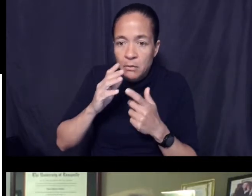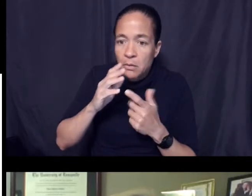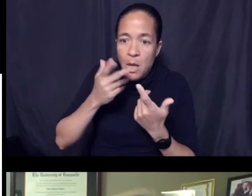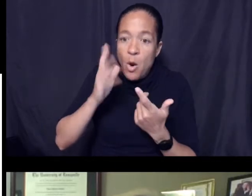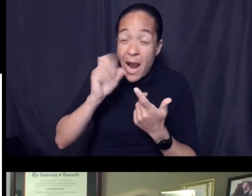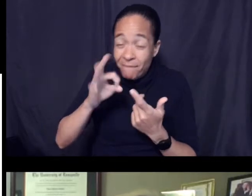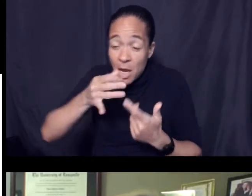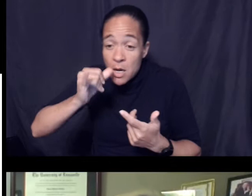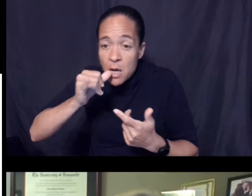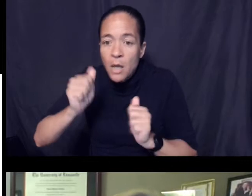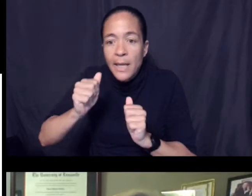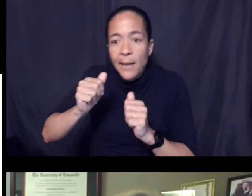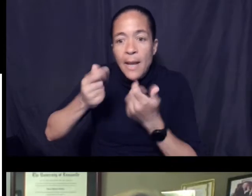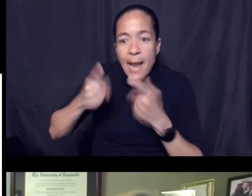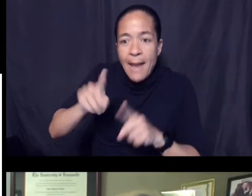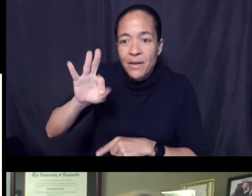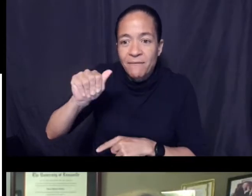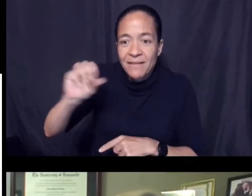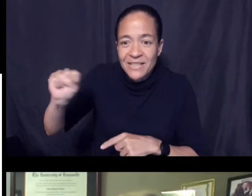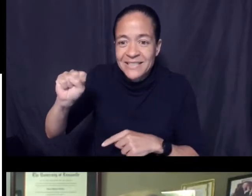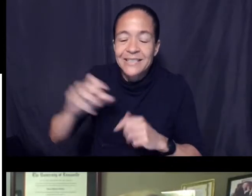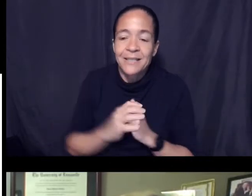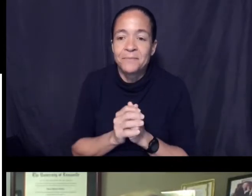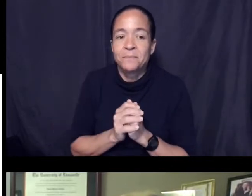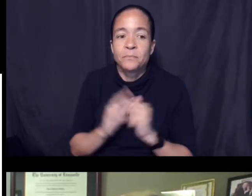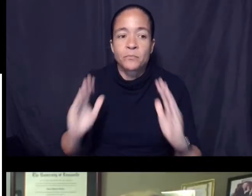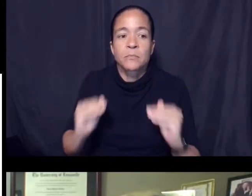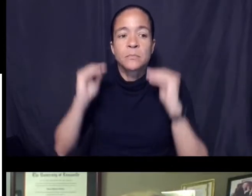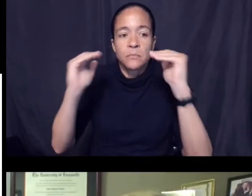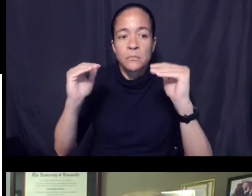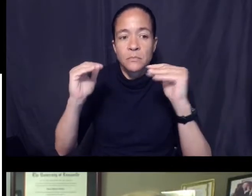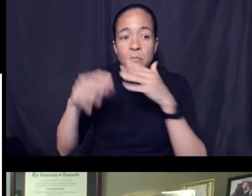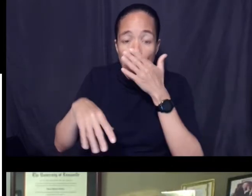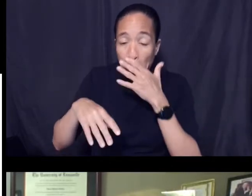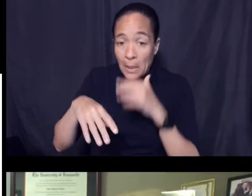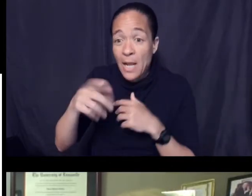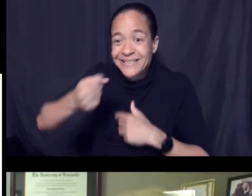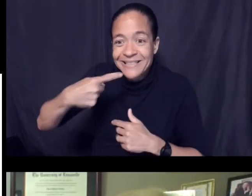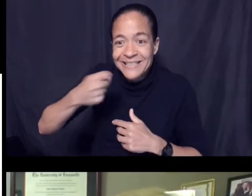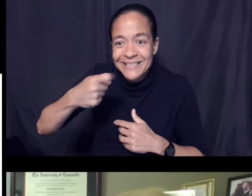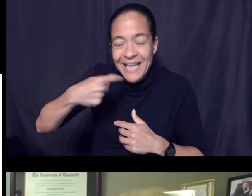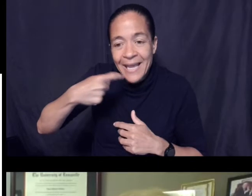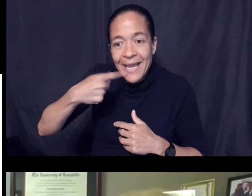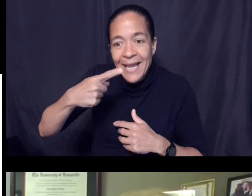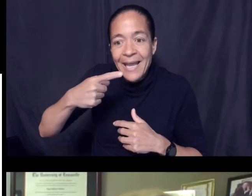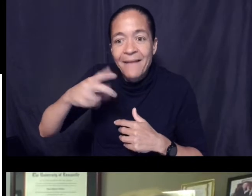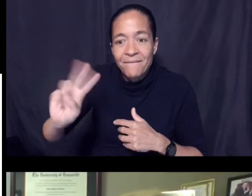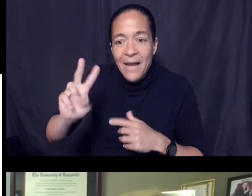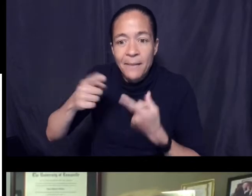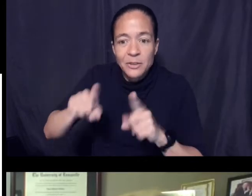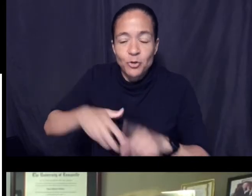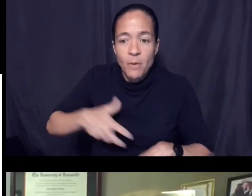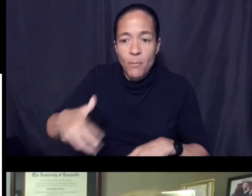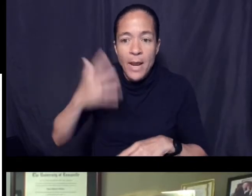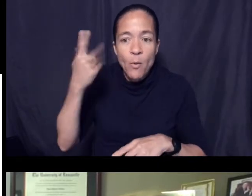3/4 of women know to take a prenatal vitamin during the pregnancy to prevent what's referred to as neural tube defects or spina